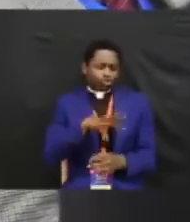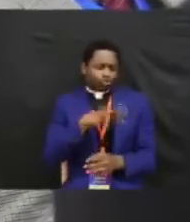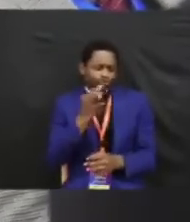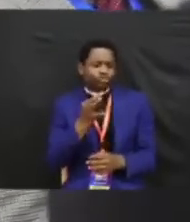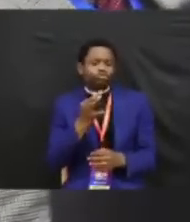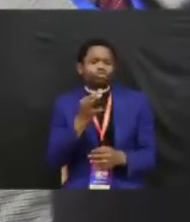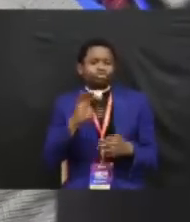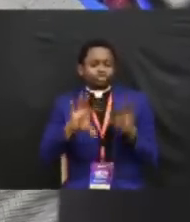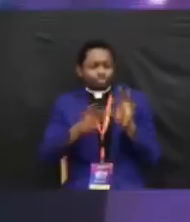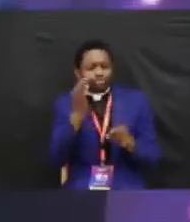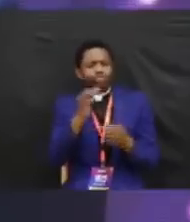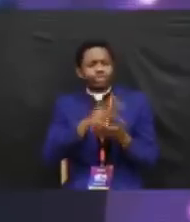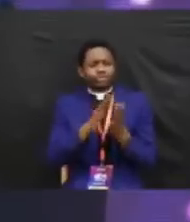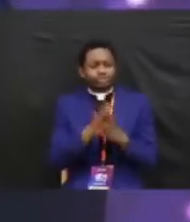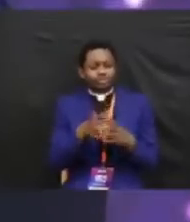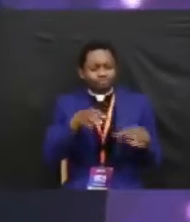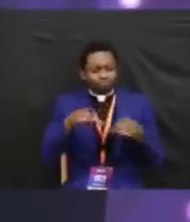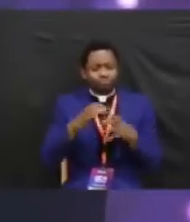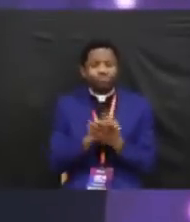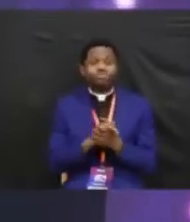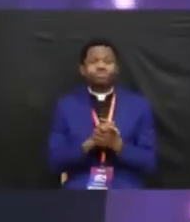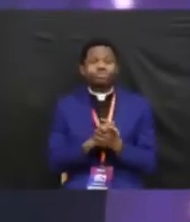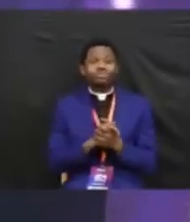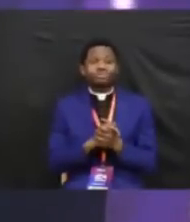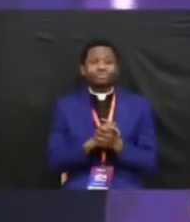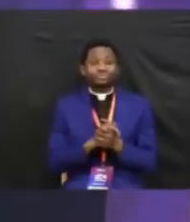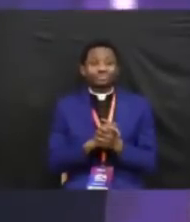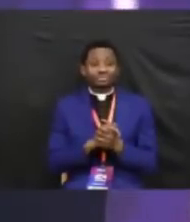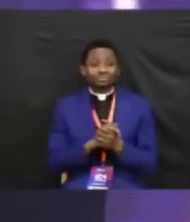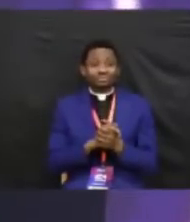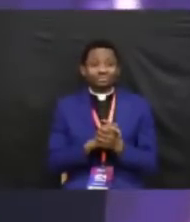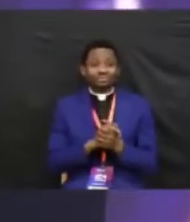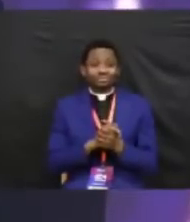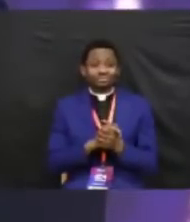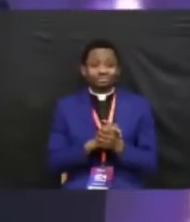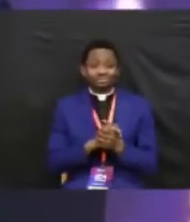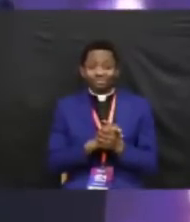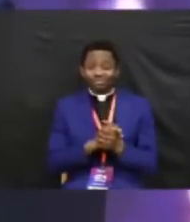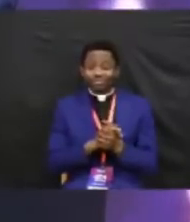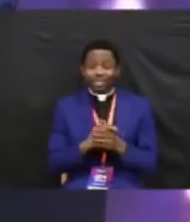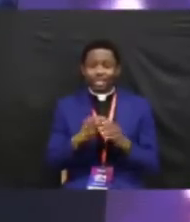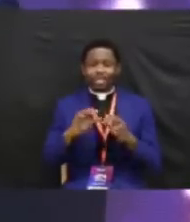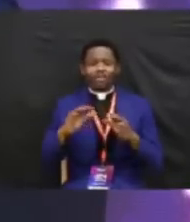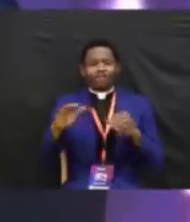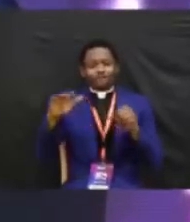complete women's series. This is my favorite program on the TV.